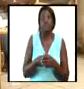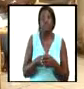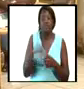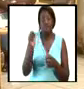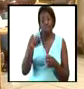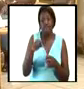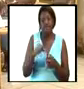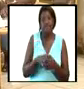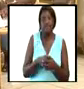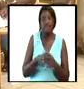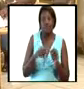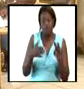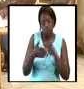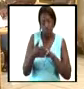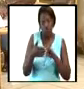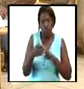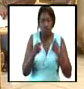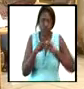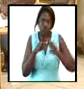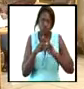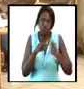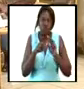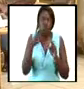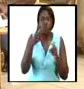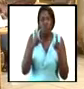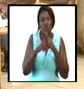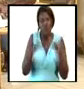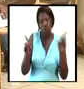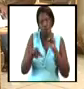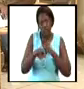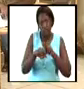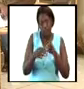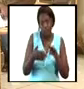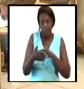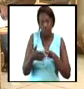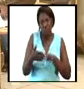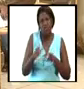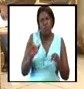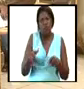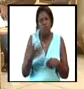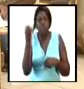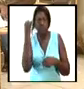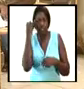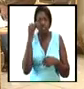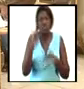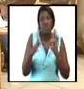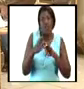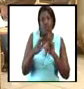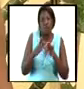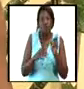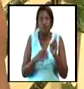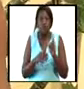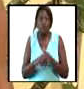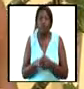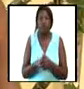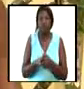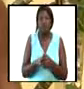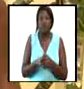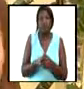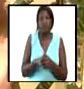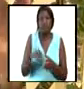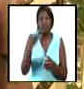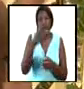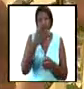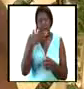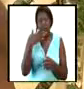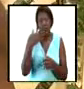you read through the passage briefly, but don't take a lot of time doing it. You just want an idea of what it is all about. Then it's best